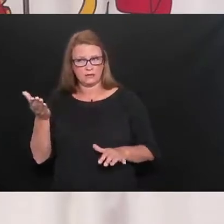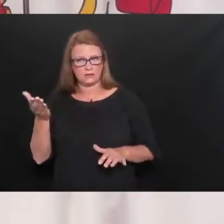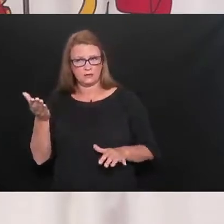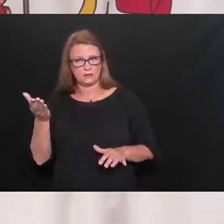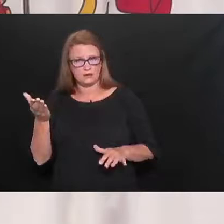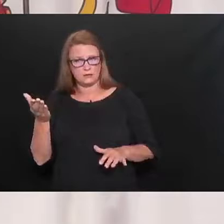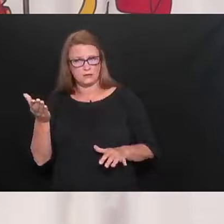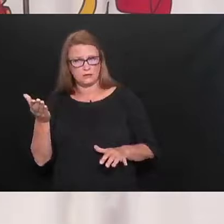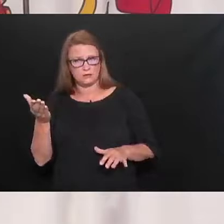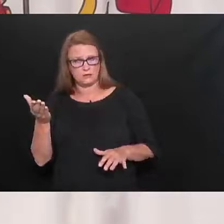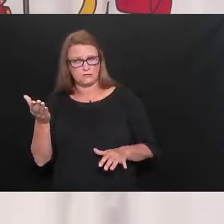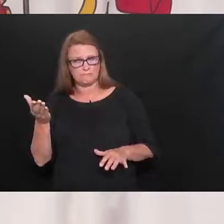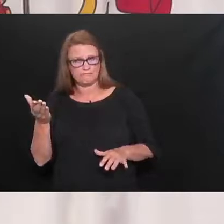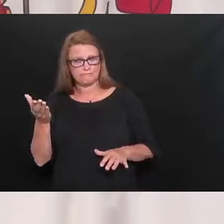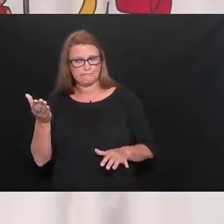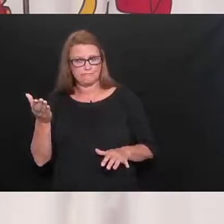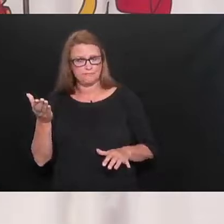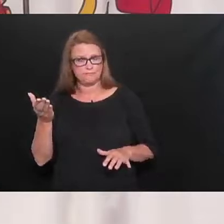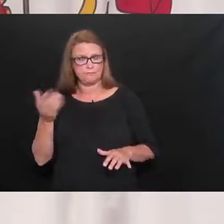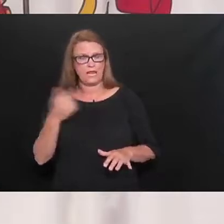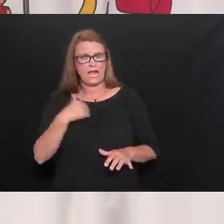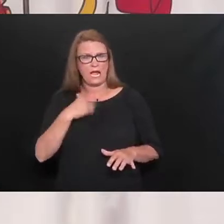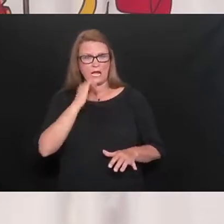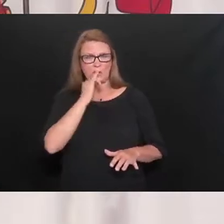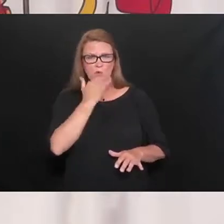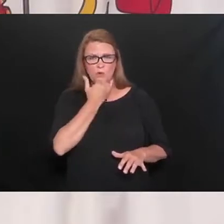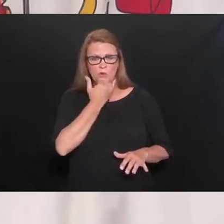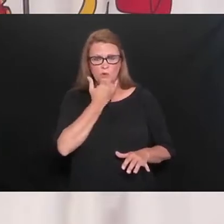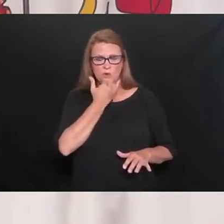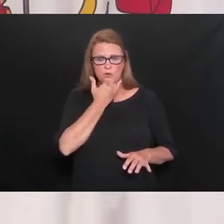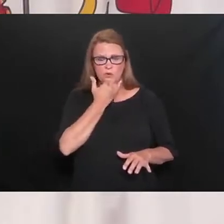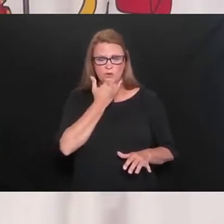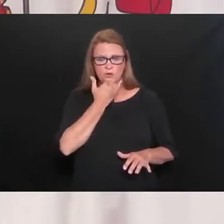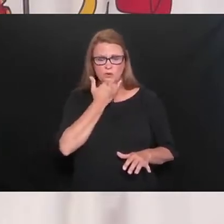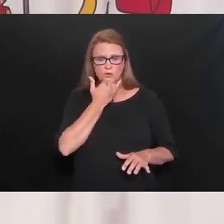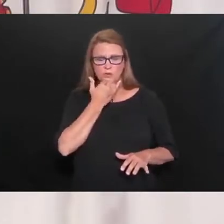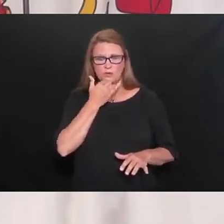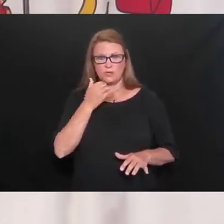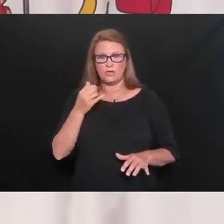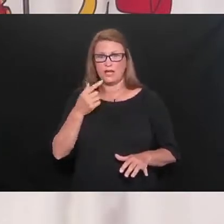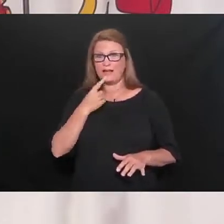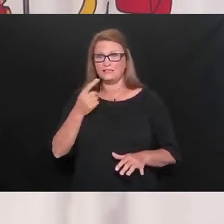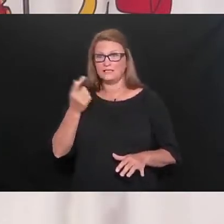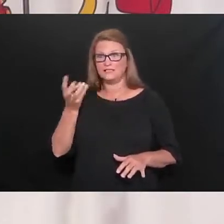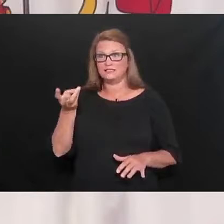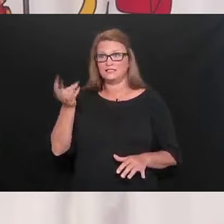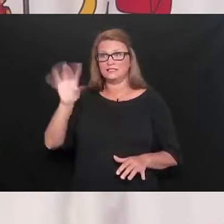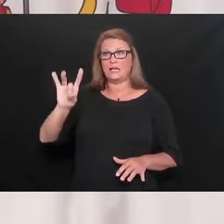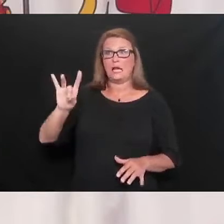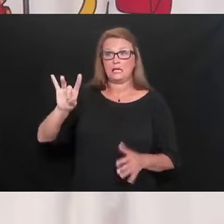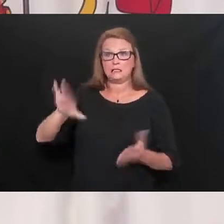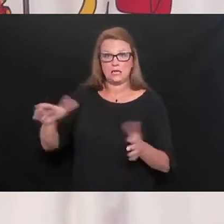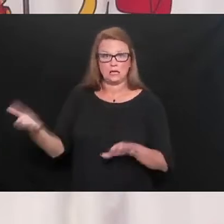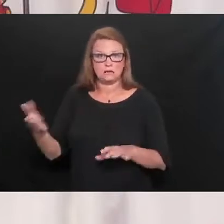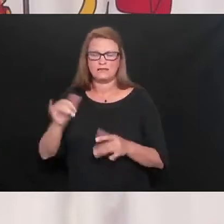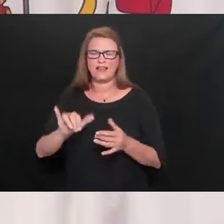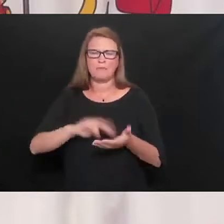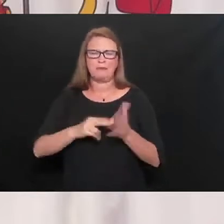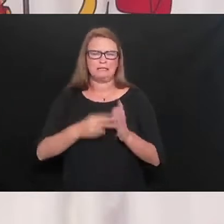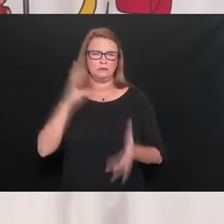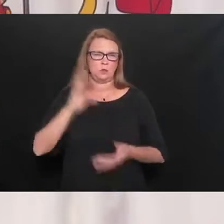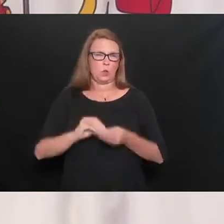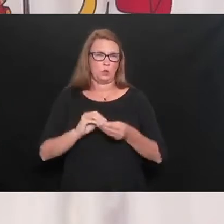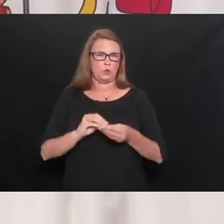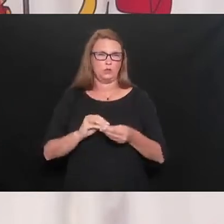you know, I misspoke and said and called it the 3,568th death because that's the total. And